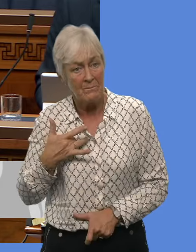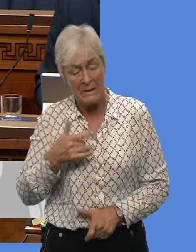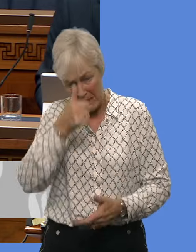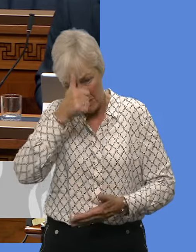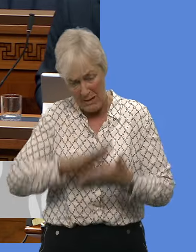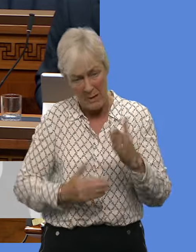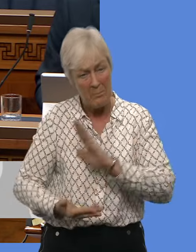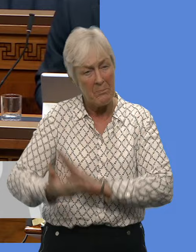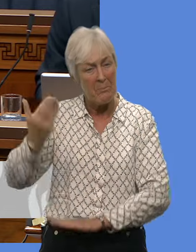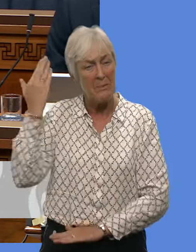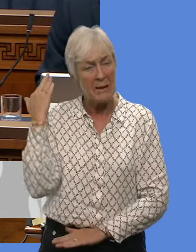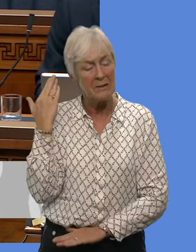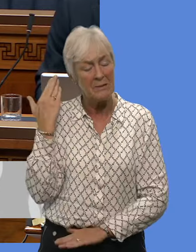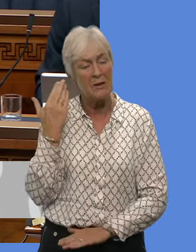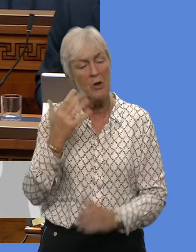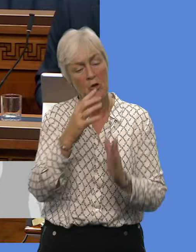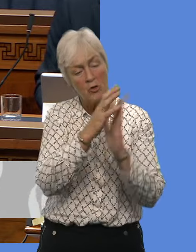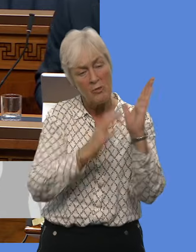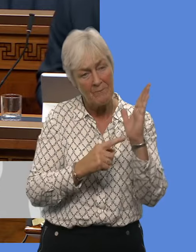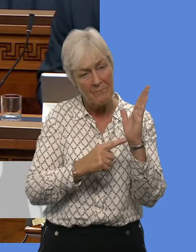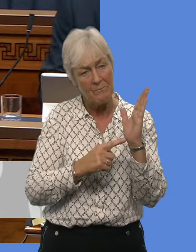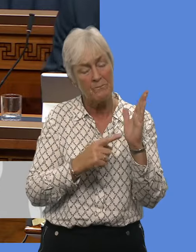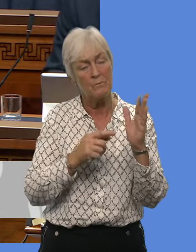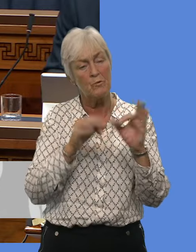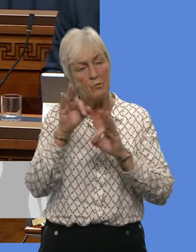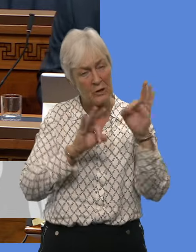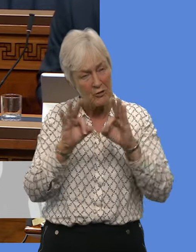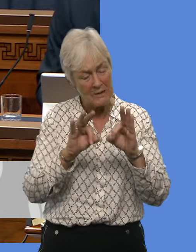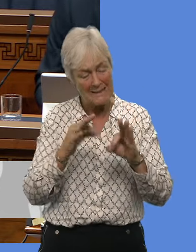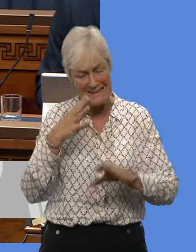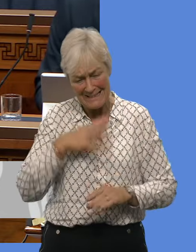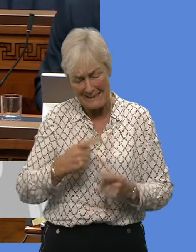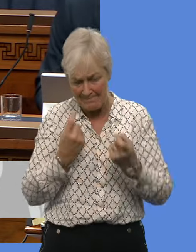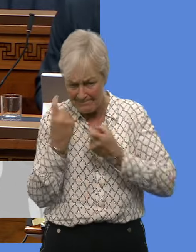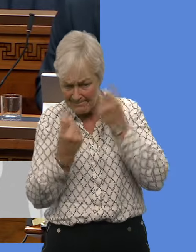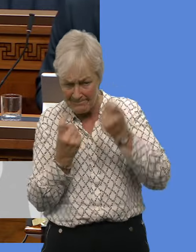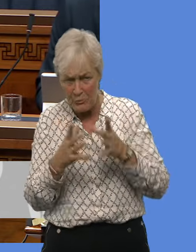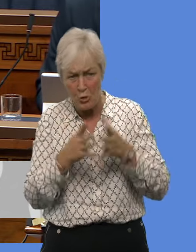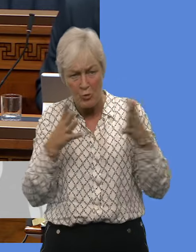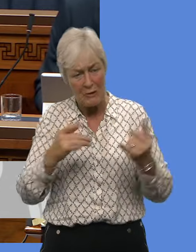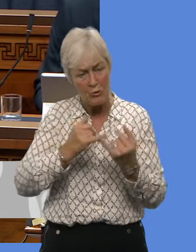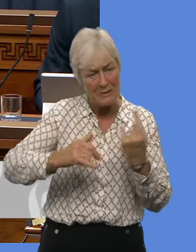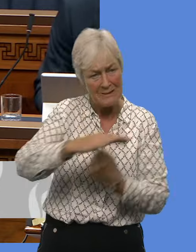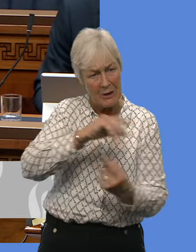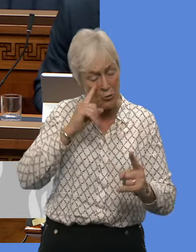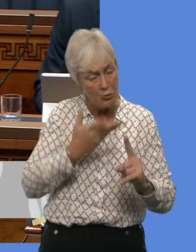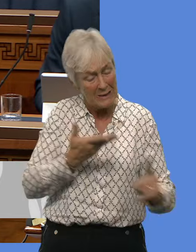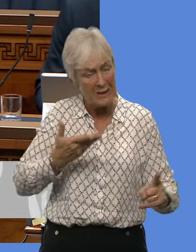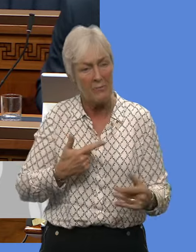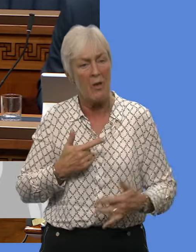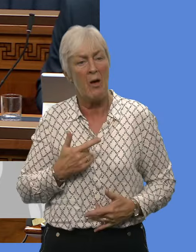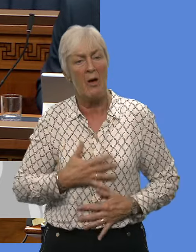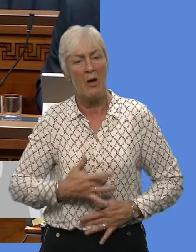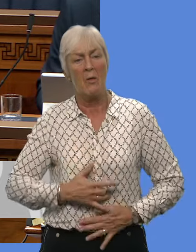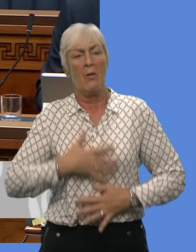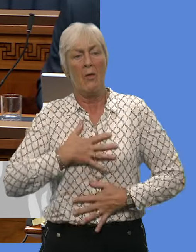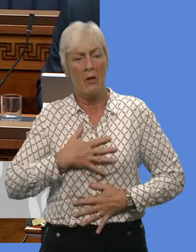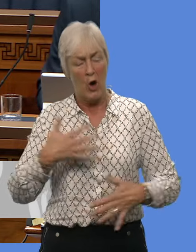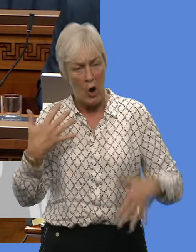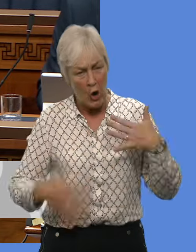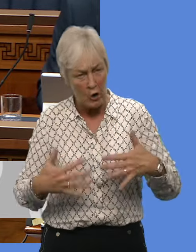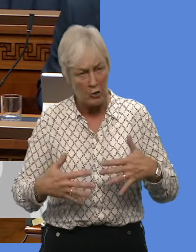The draft strategy recognises the importance of truth and justice and the need to work towards greater societal recognition of the hurt, loss and trauma of